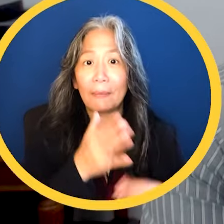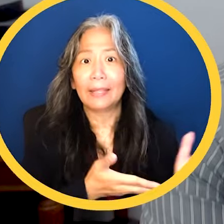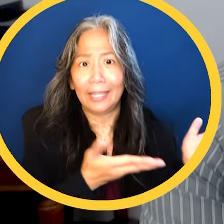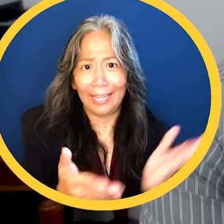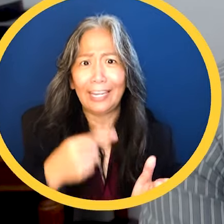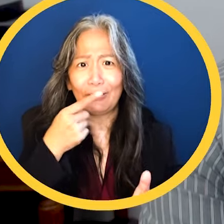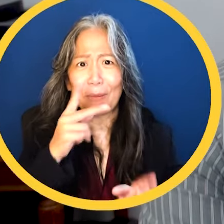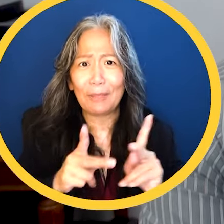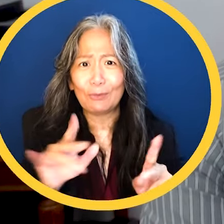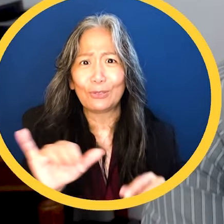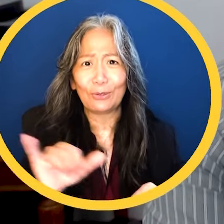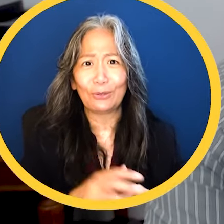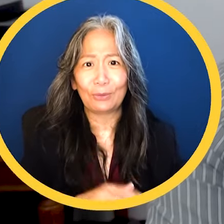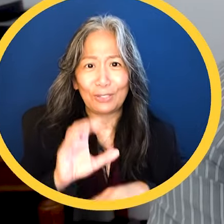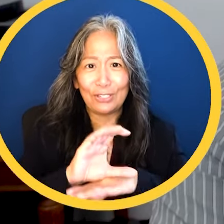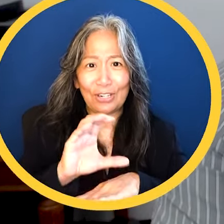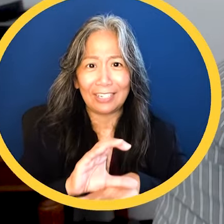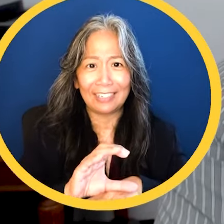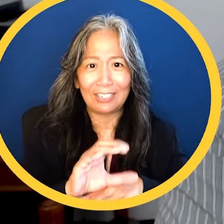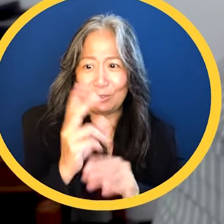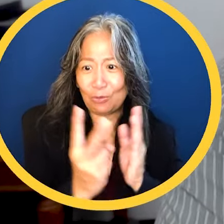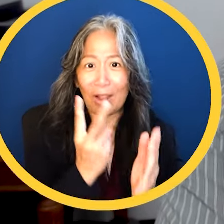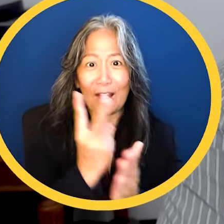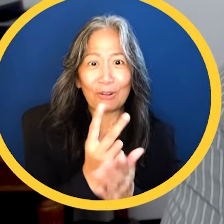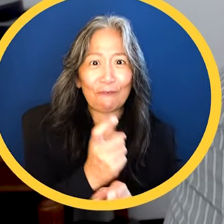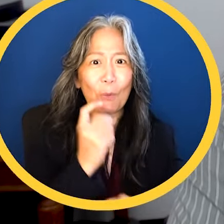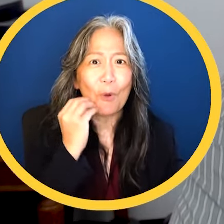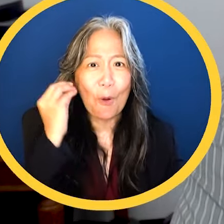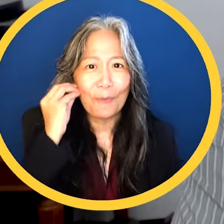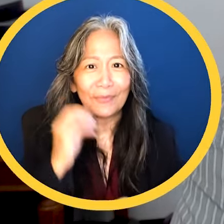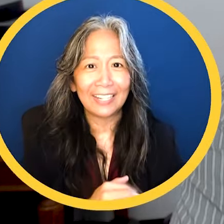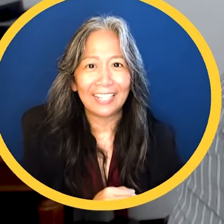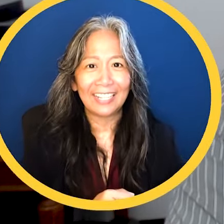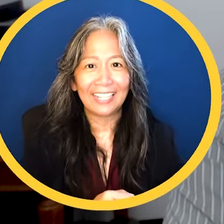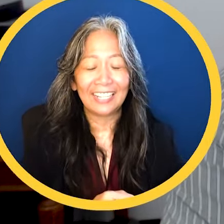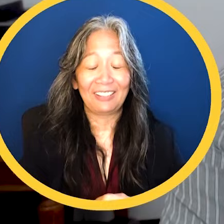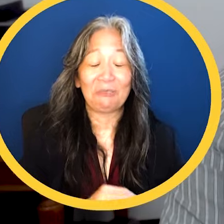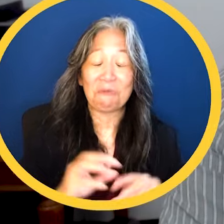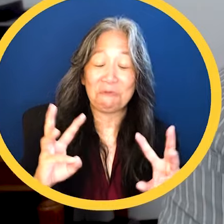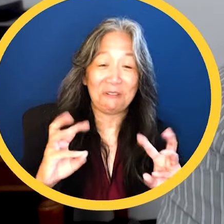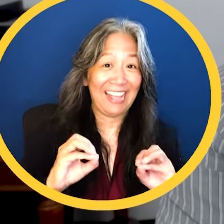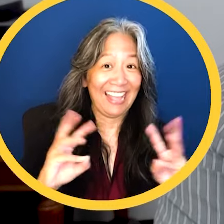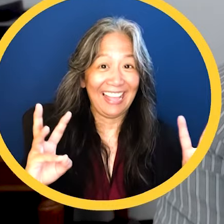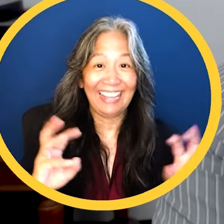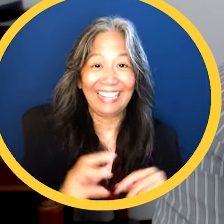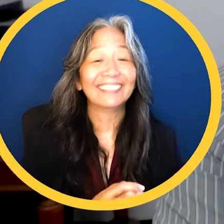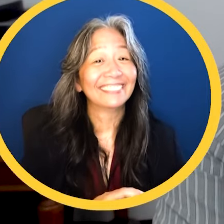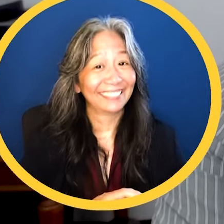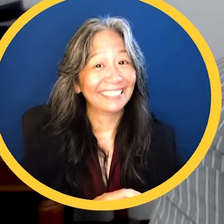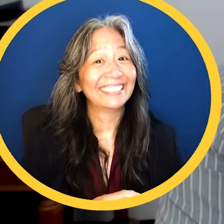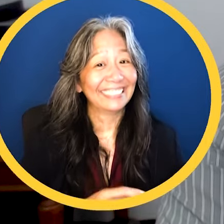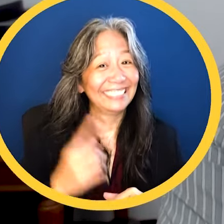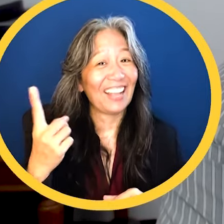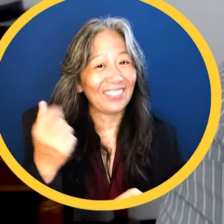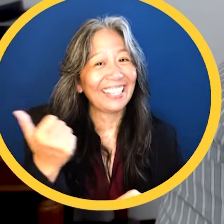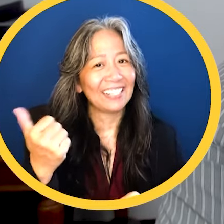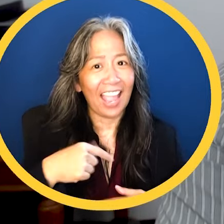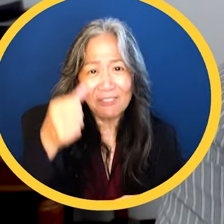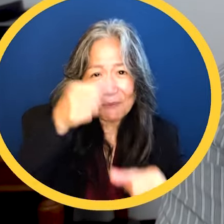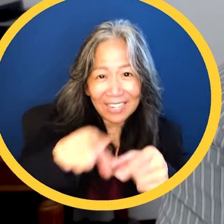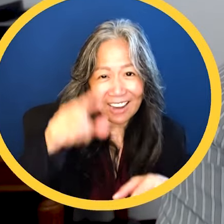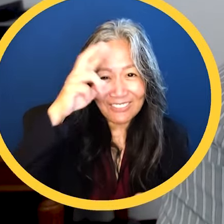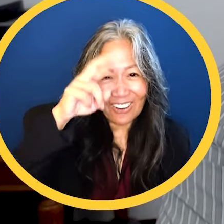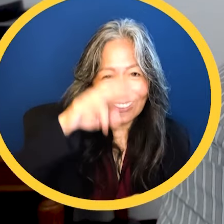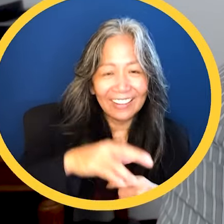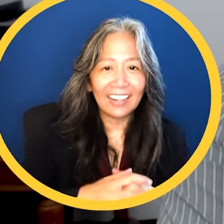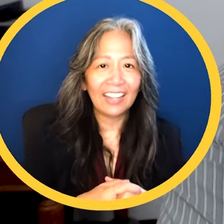too. Yeah. My mother brought hearing people to our chapel 2 hours away from home. Like, that's... Wow.